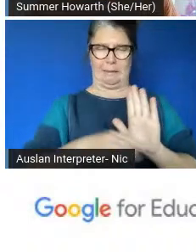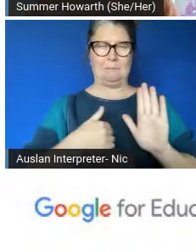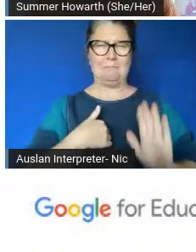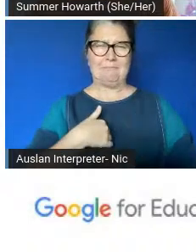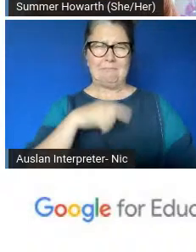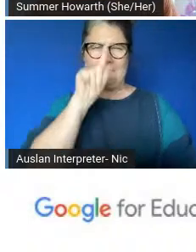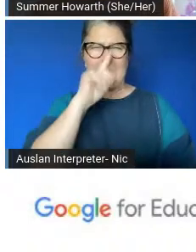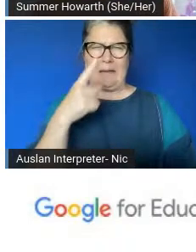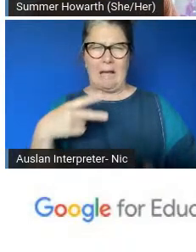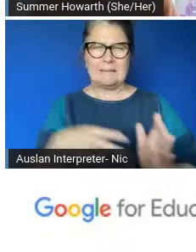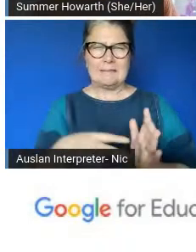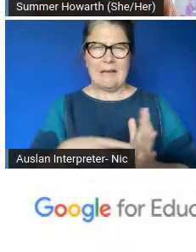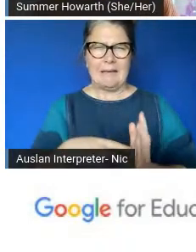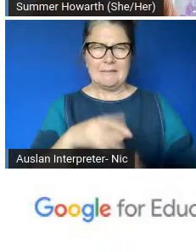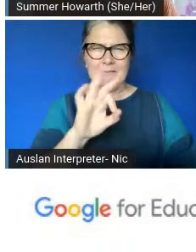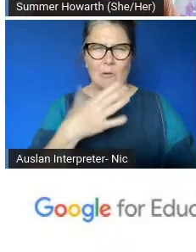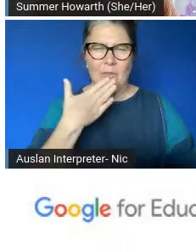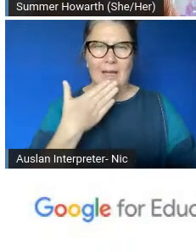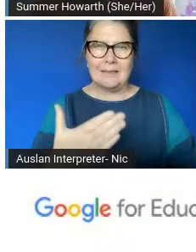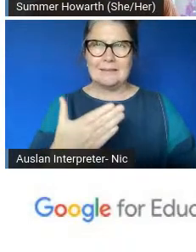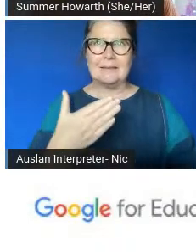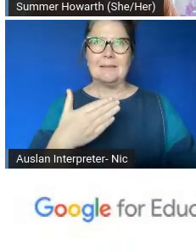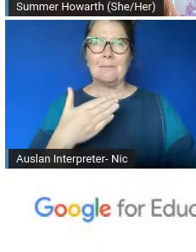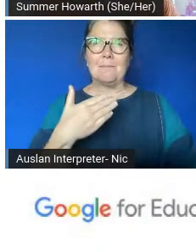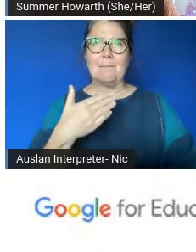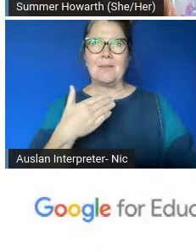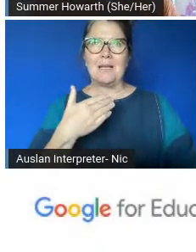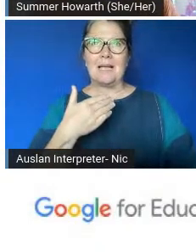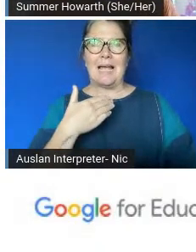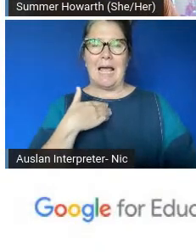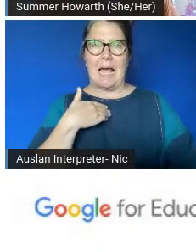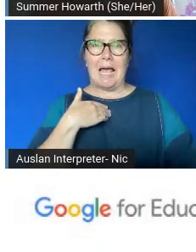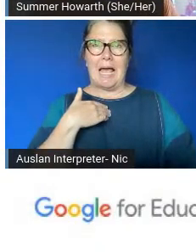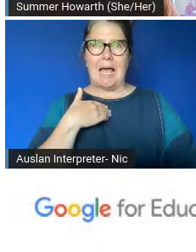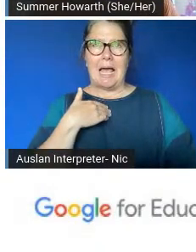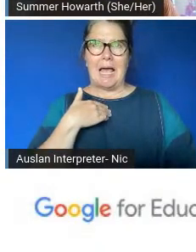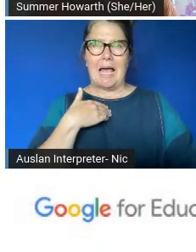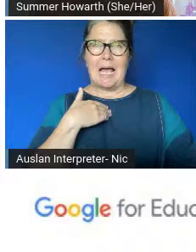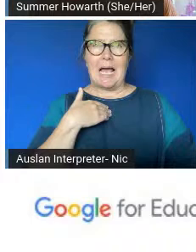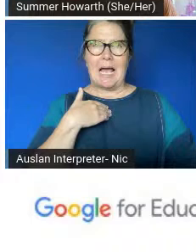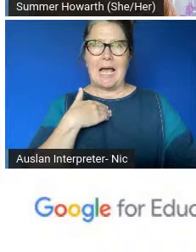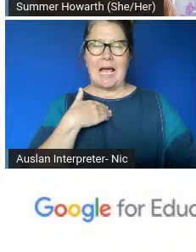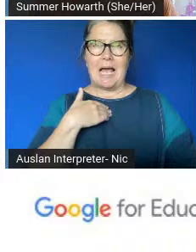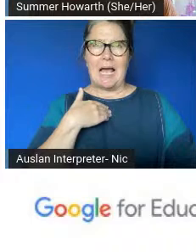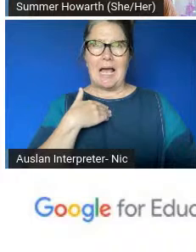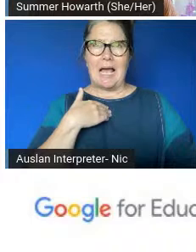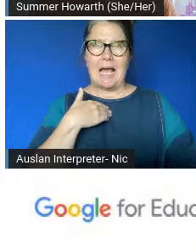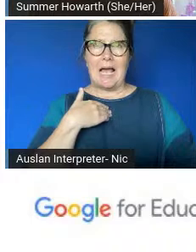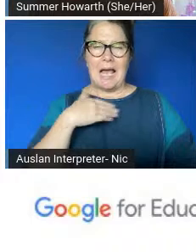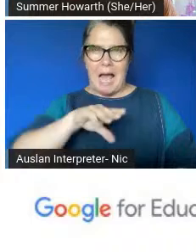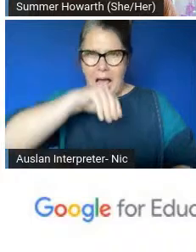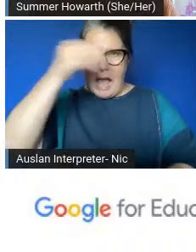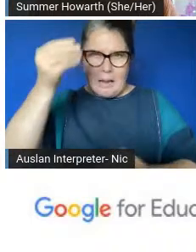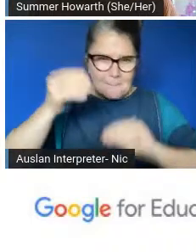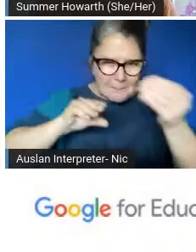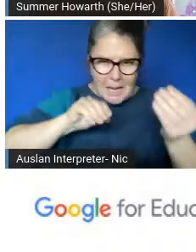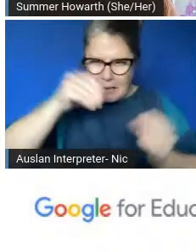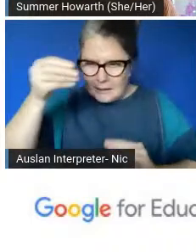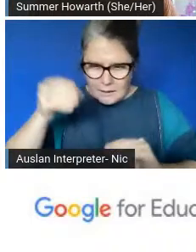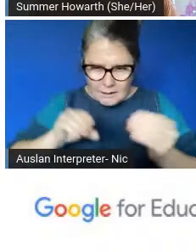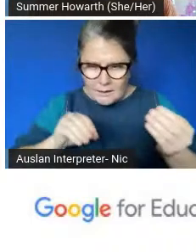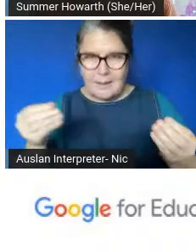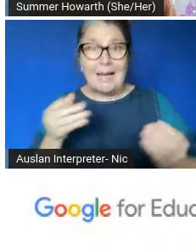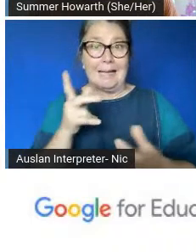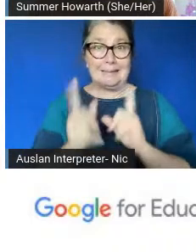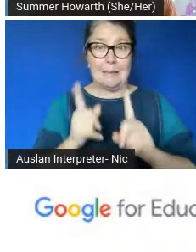to understand, sometimes we absolutely need some direct instruction. And we looked at that 2